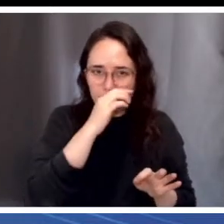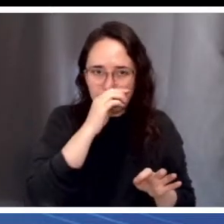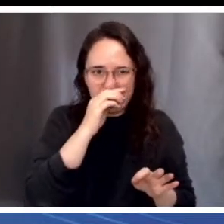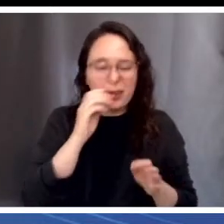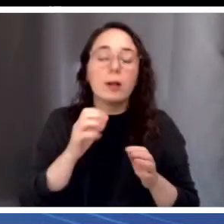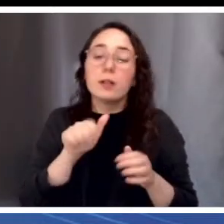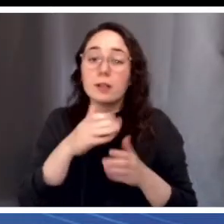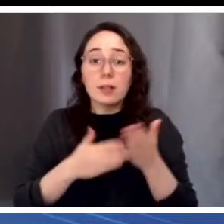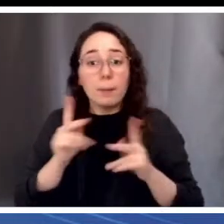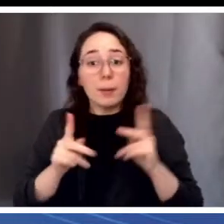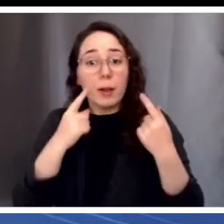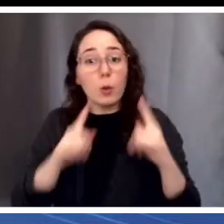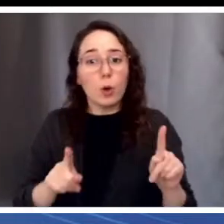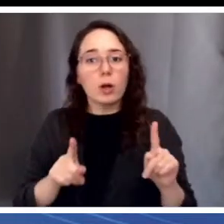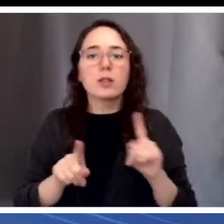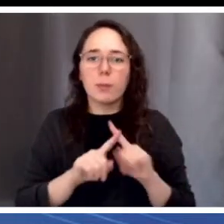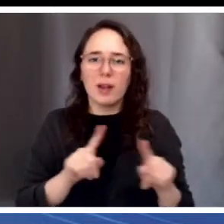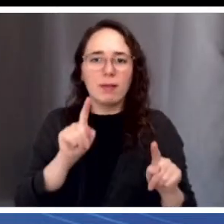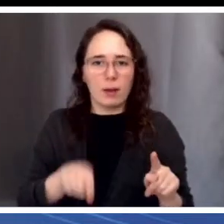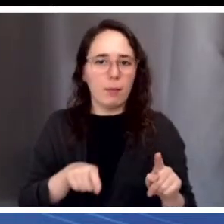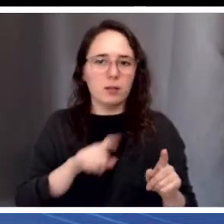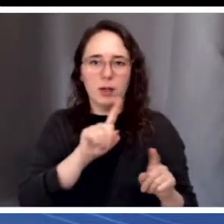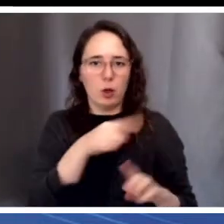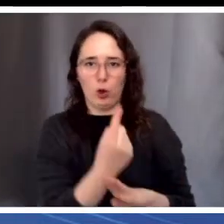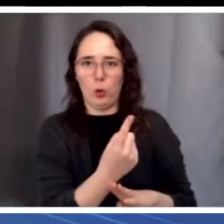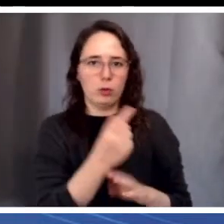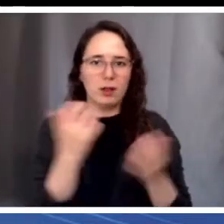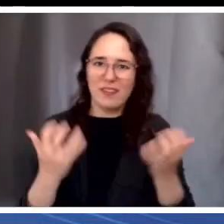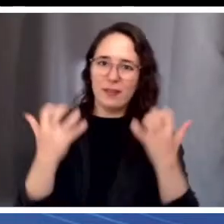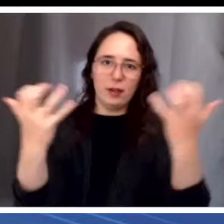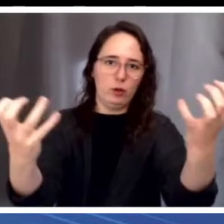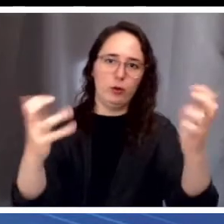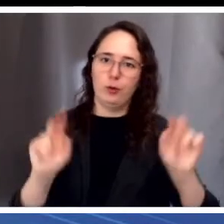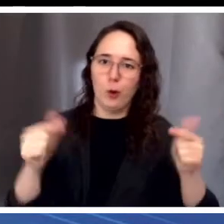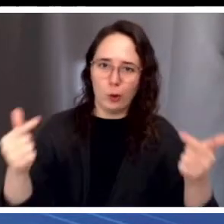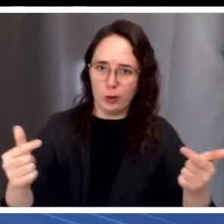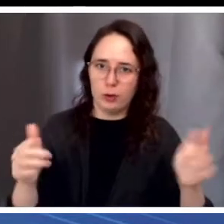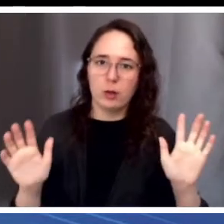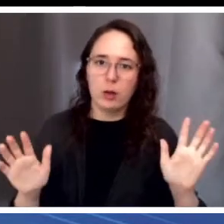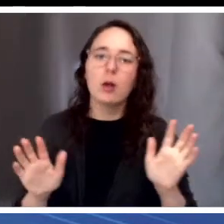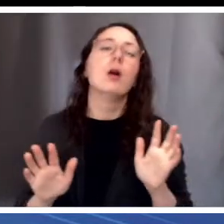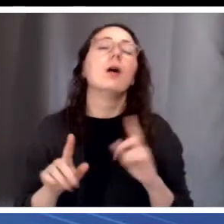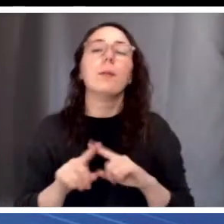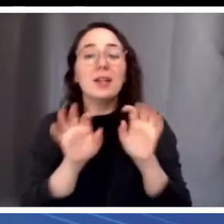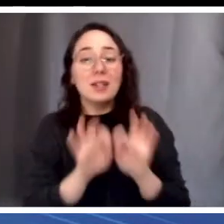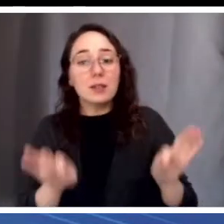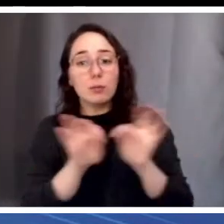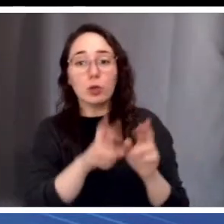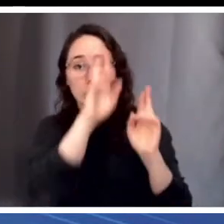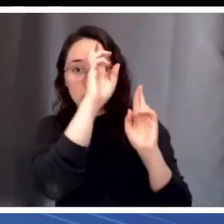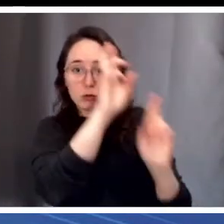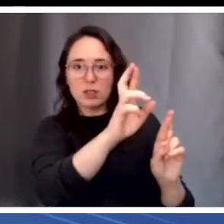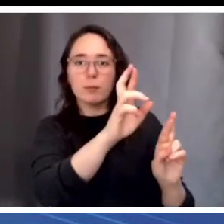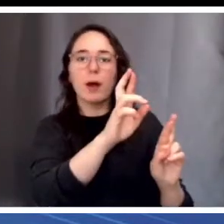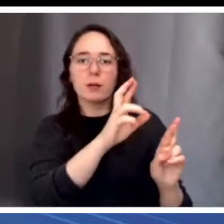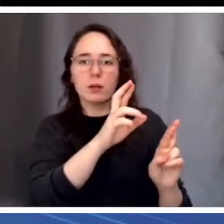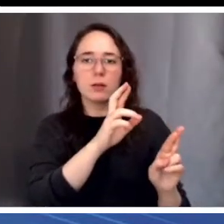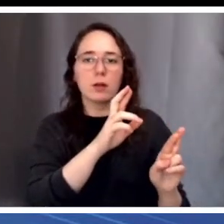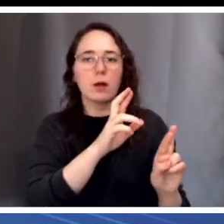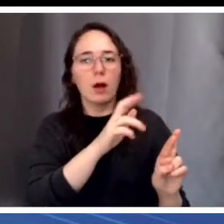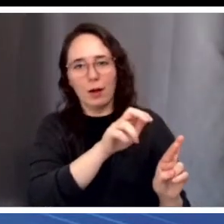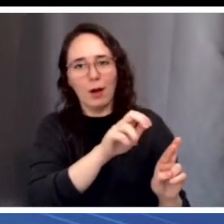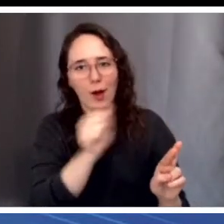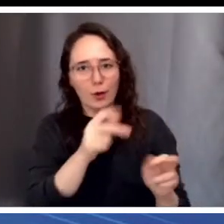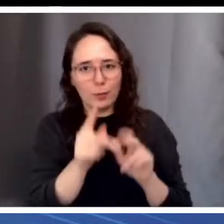There are other ways to experience it. But we also have to, we have to respect that. So it has its benefits for some, for